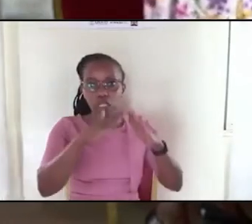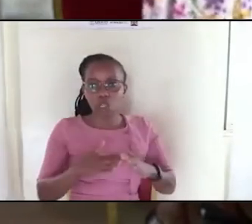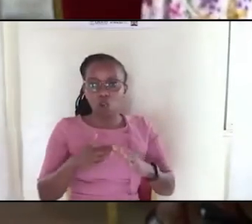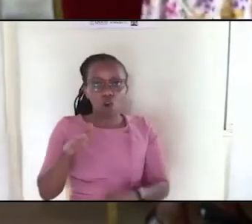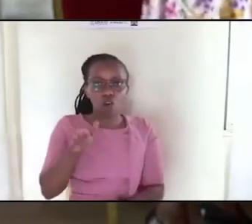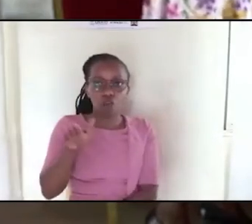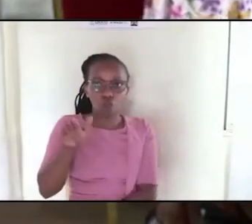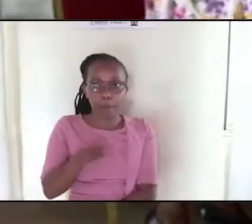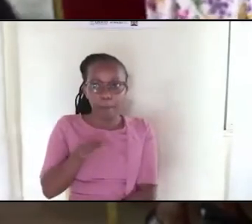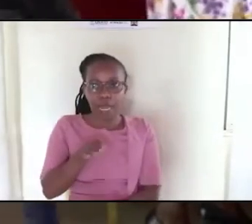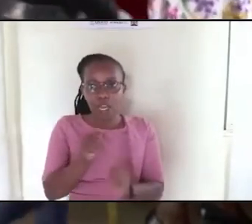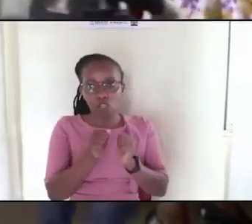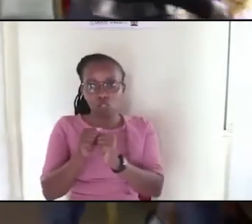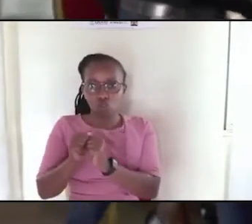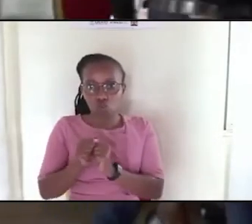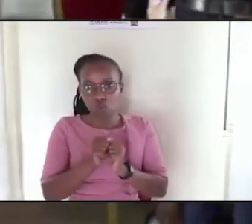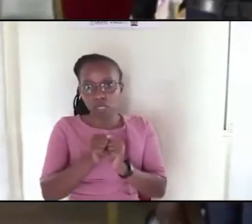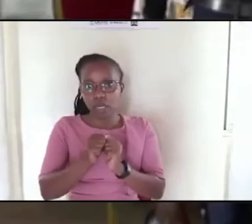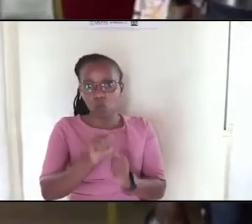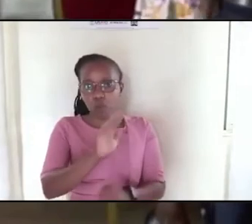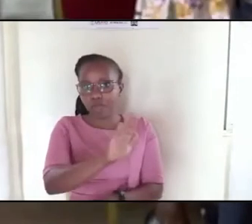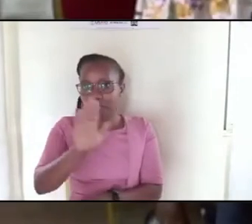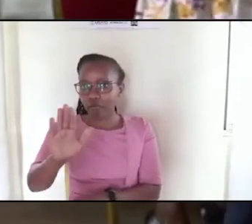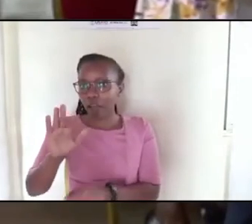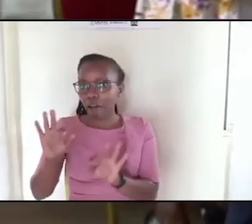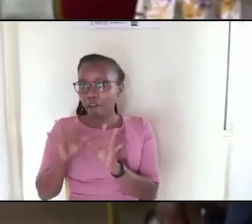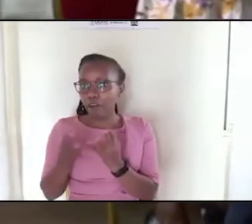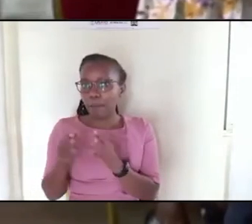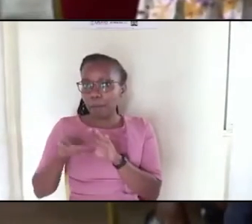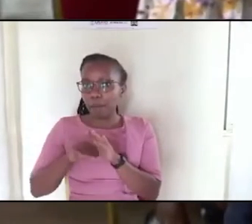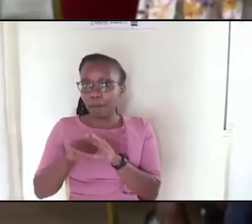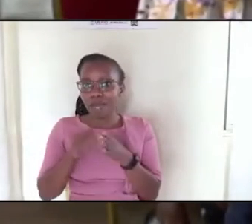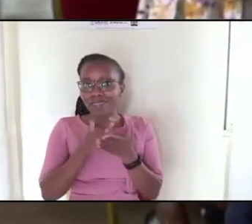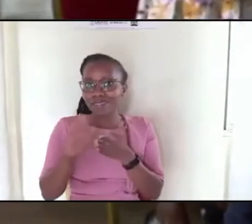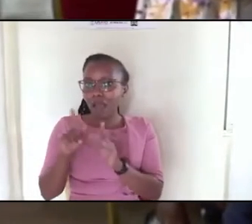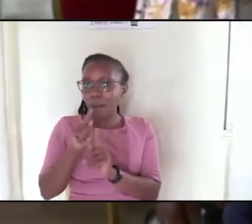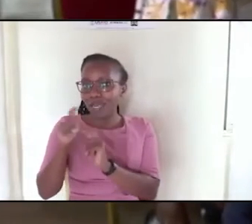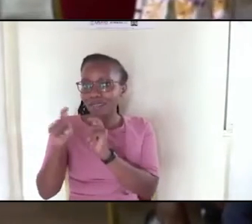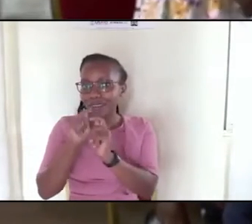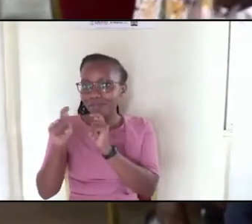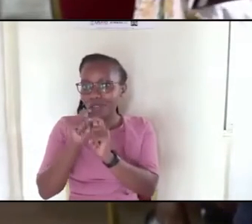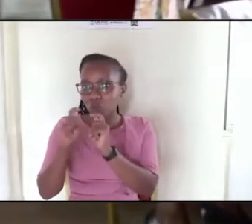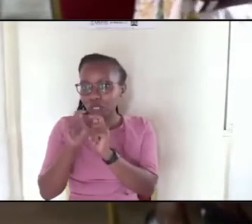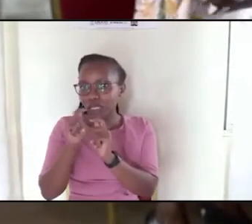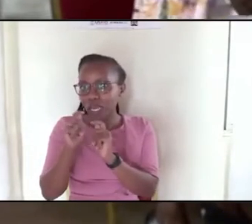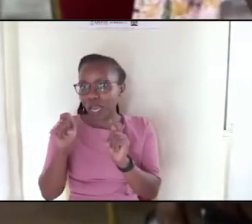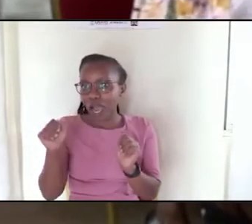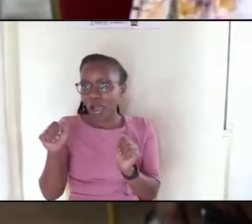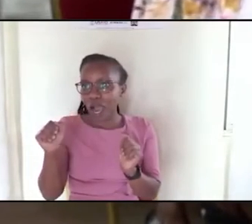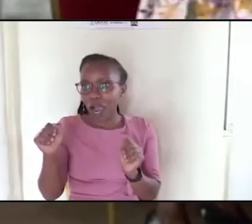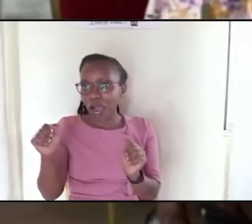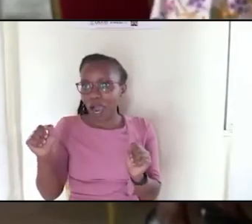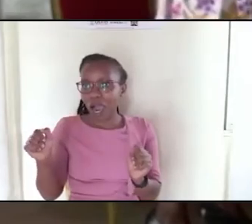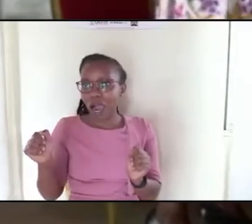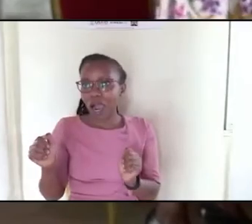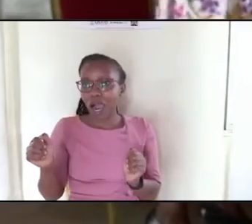women together with their households. Some of the interviews were done in the midst of